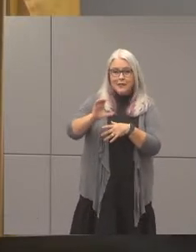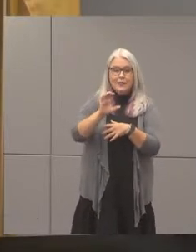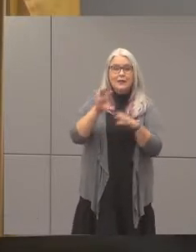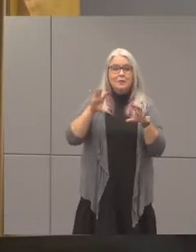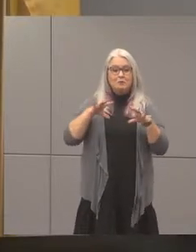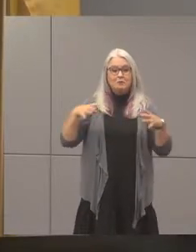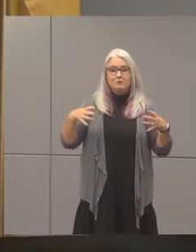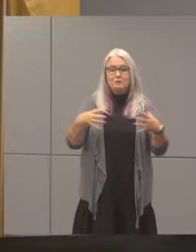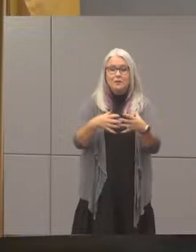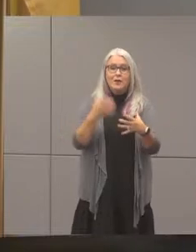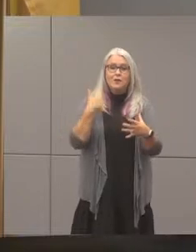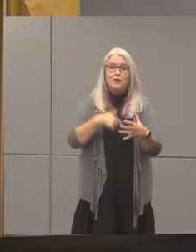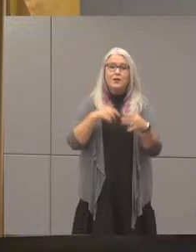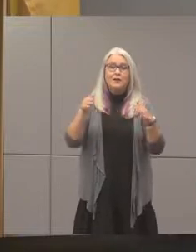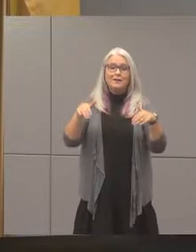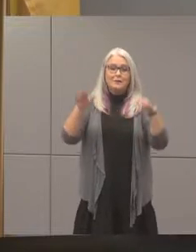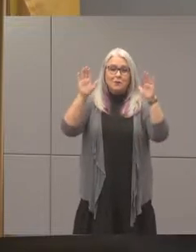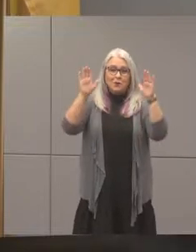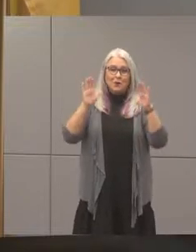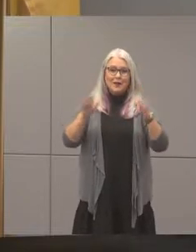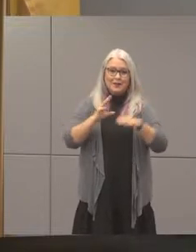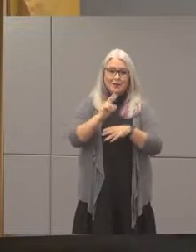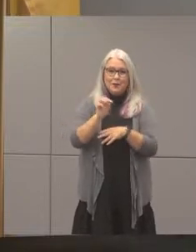has some great news.